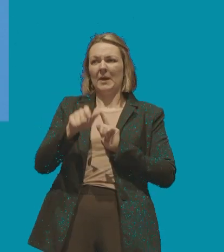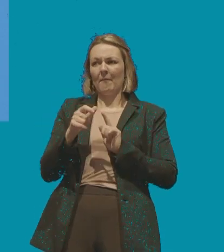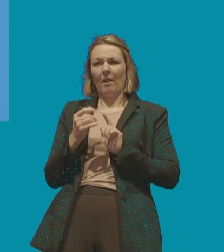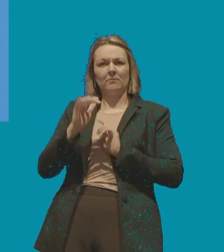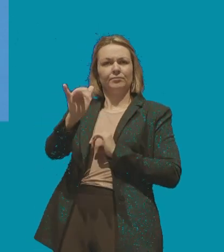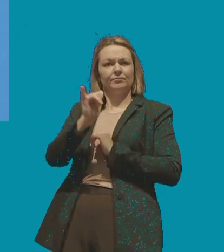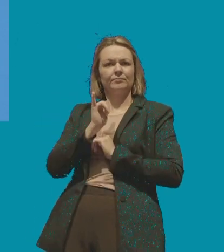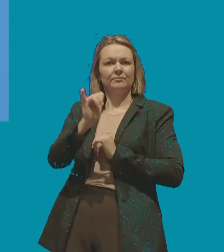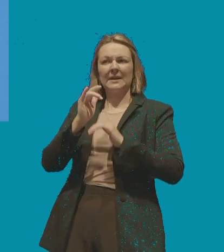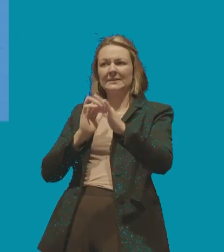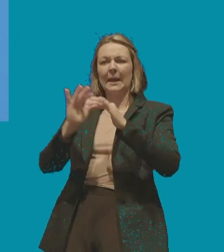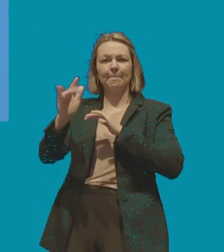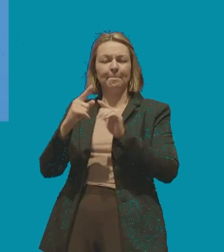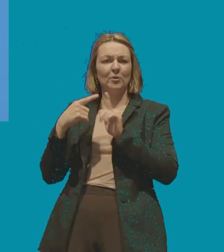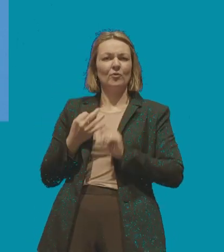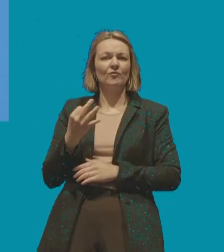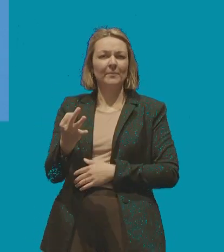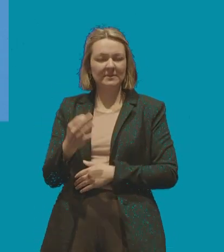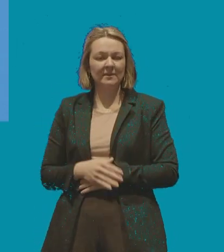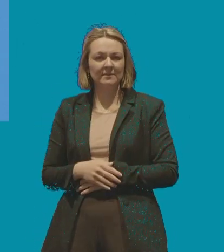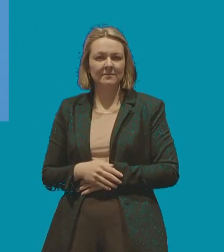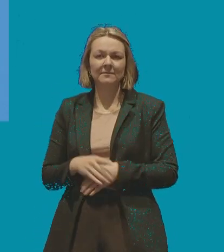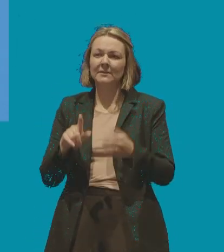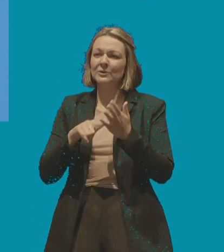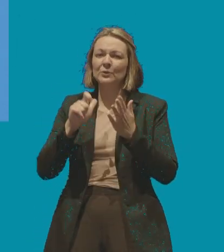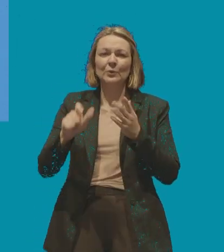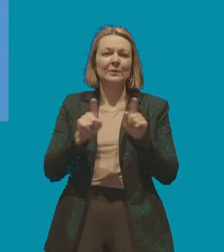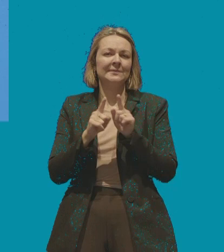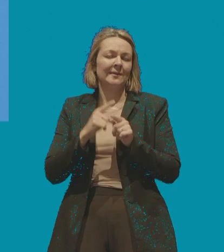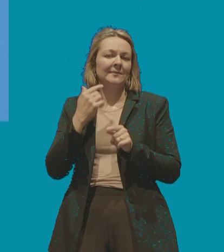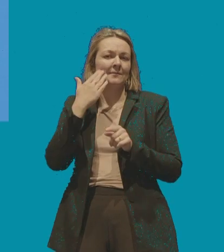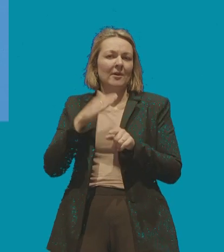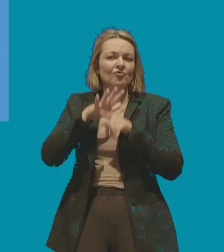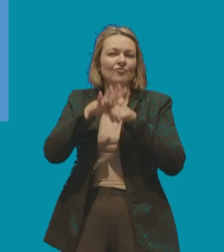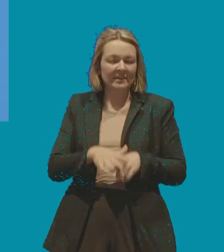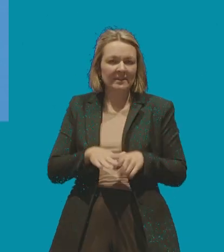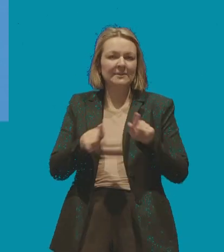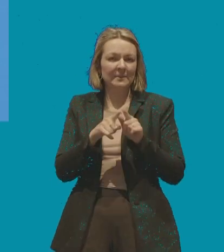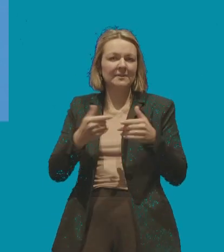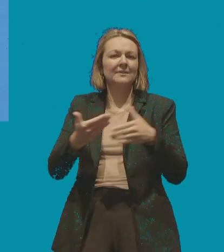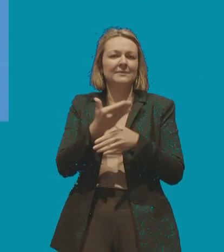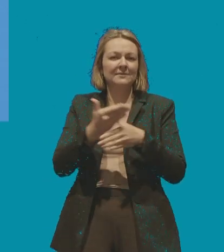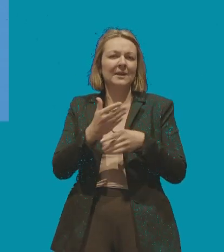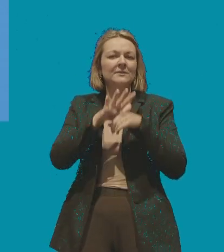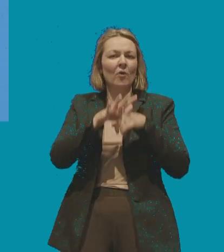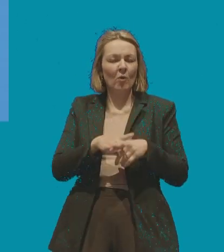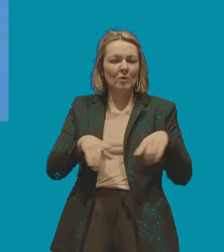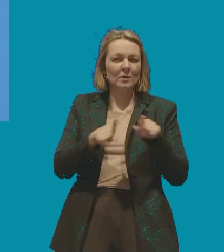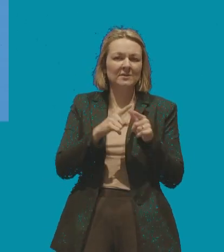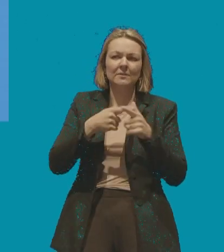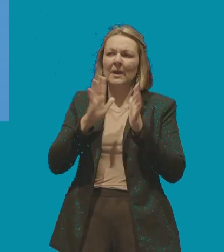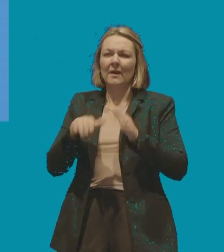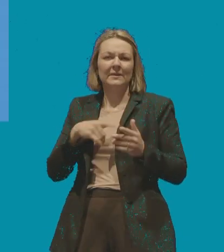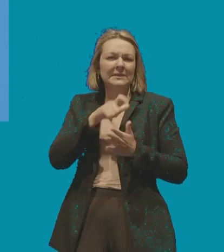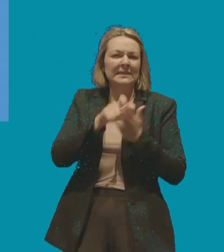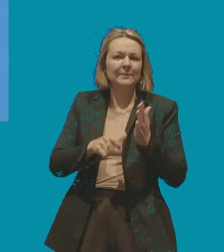aspire to represent. That means taking forward the work of the TUC's anti-racism task force and fighting racism. It means fighting for our